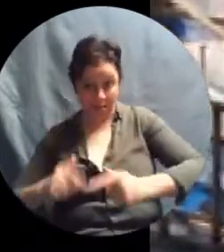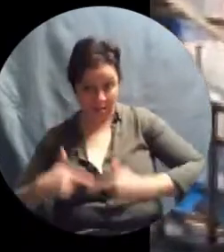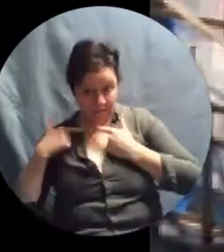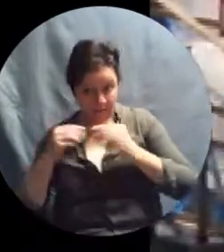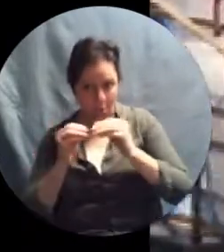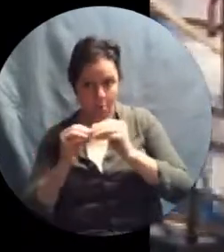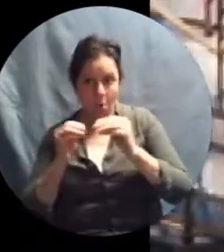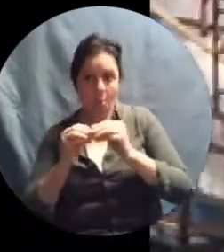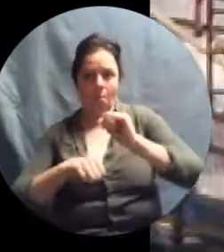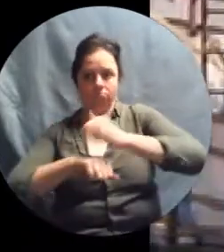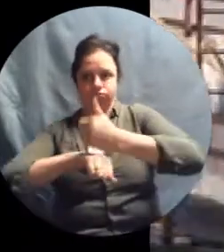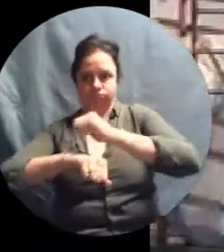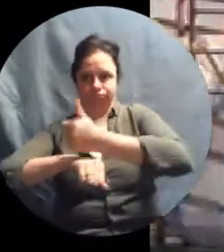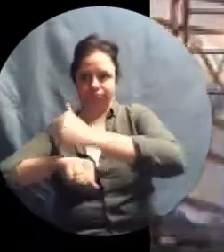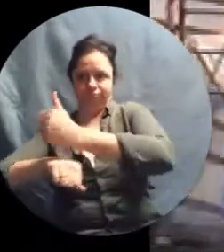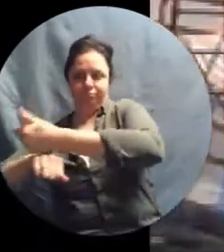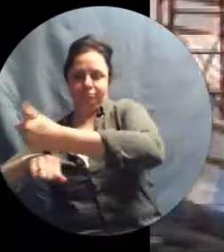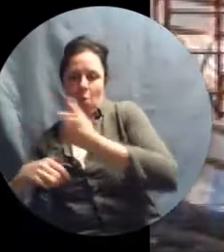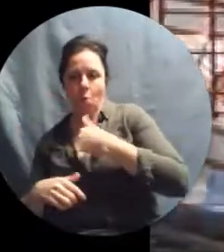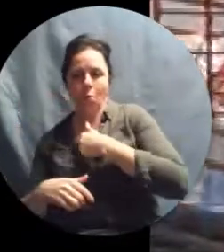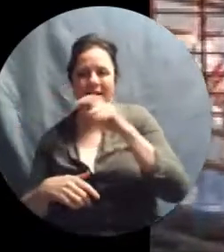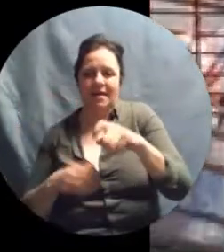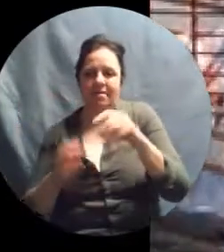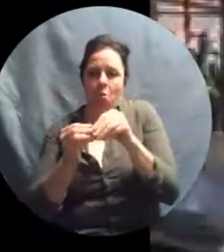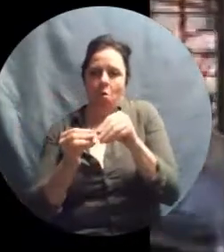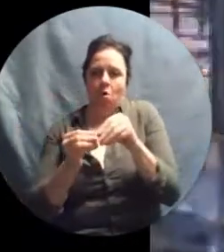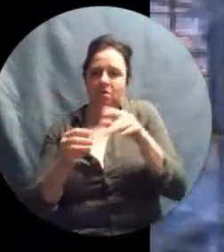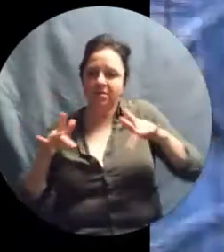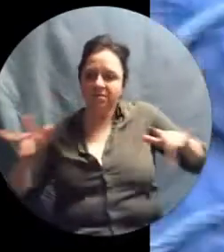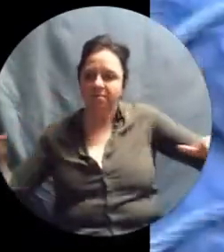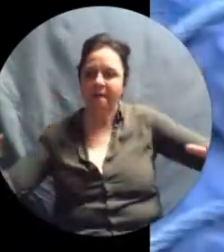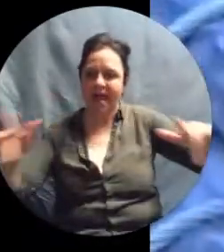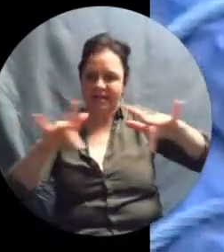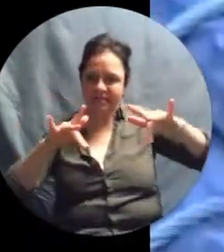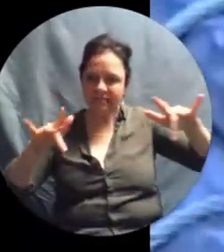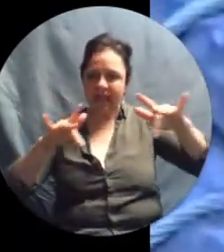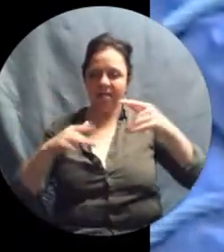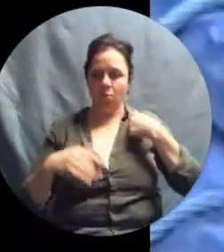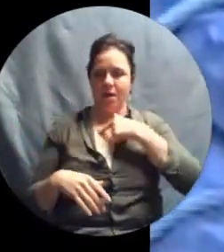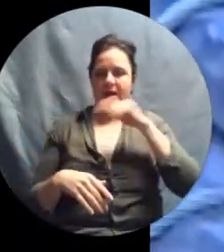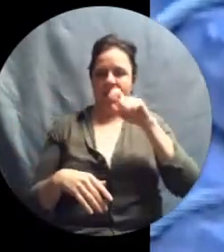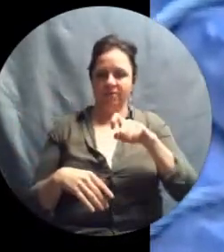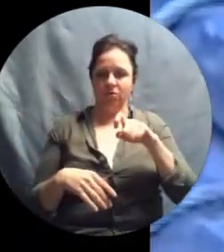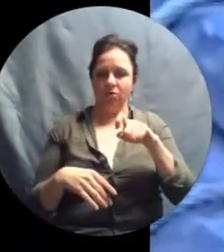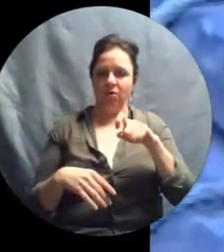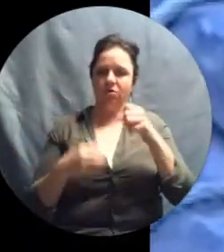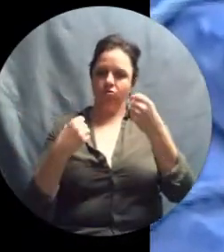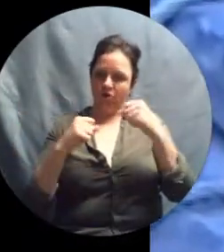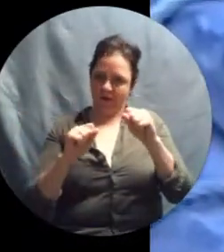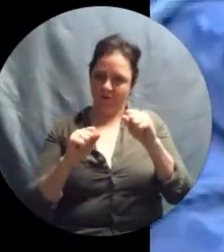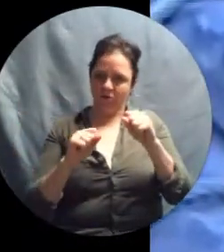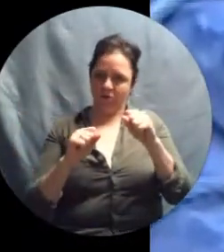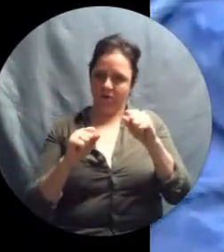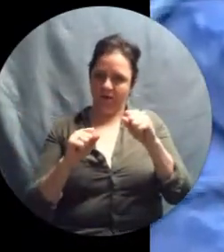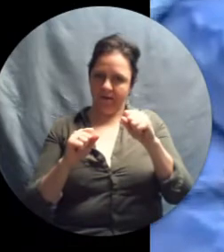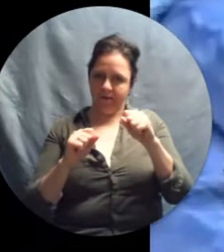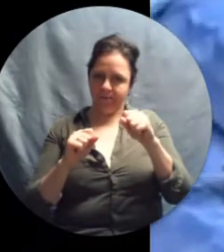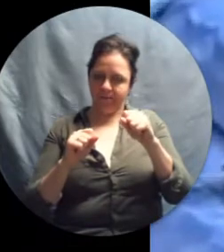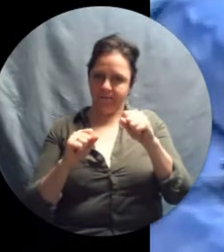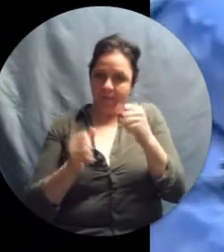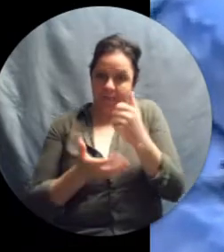need more and more space to live in. And so that requires us to kind of repurpose a lot of natural spaces into spaces that are